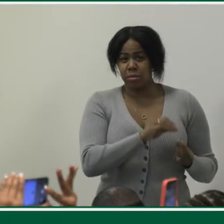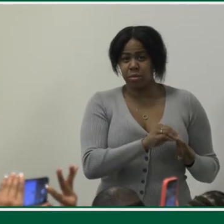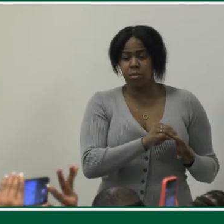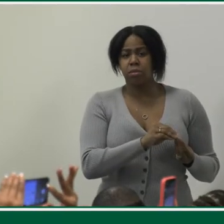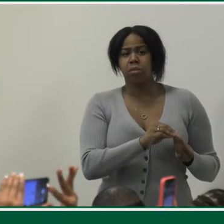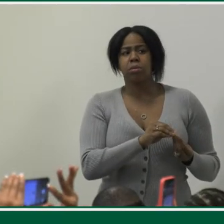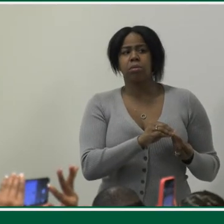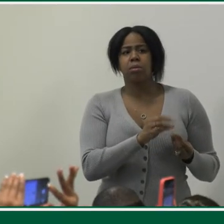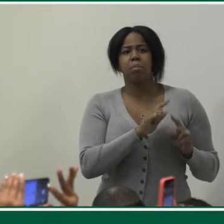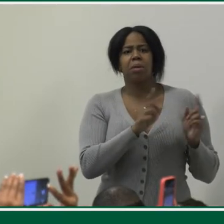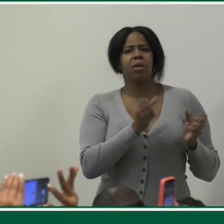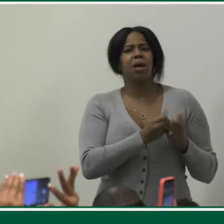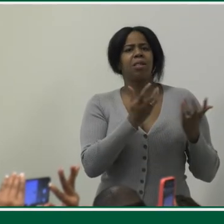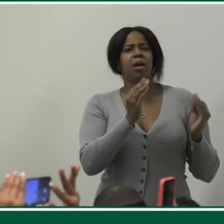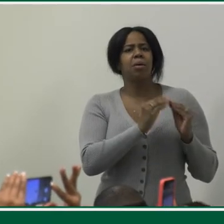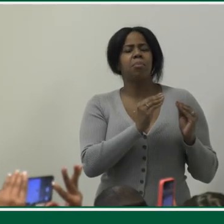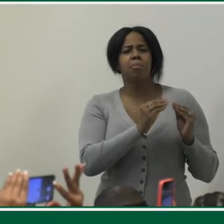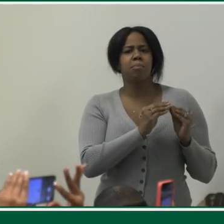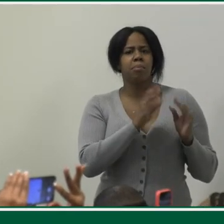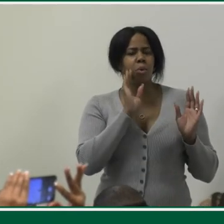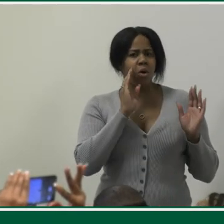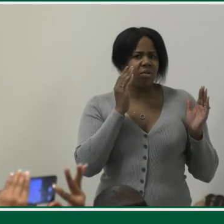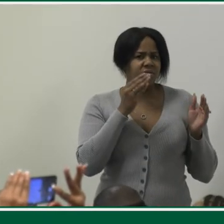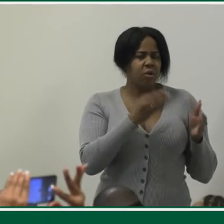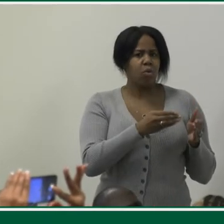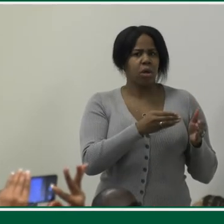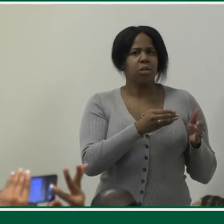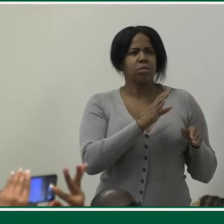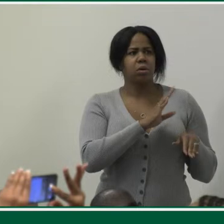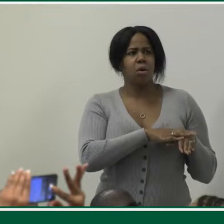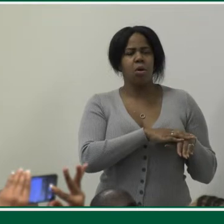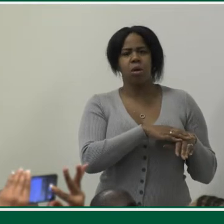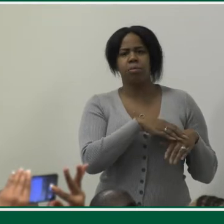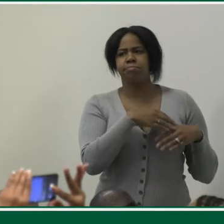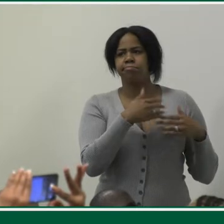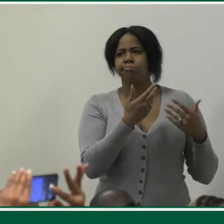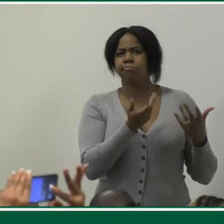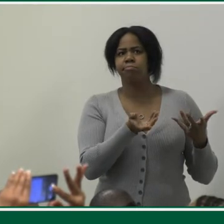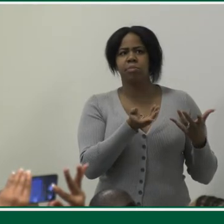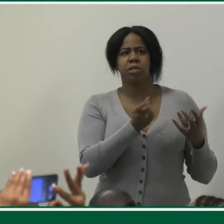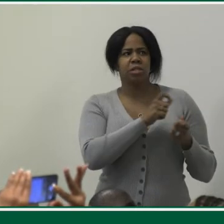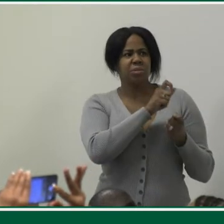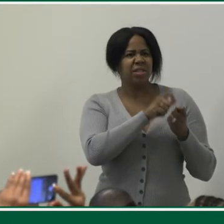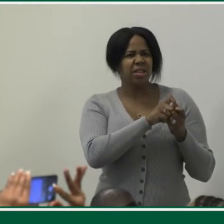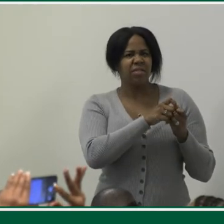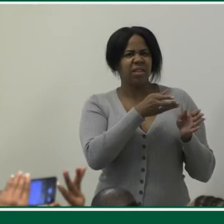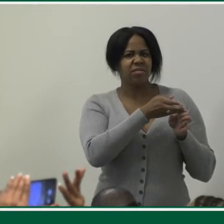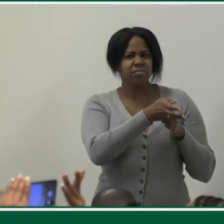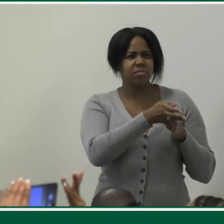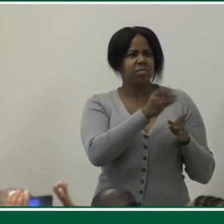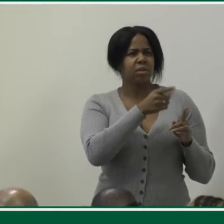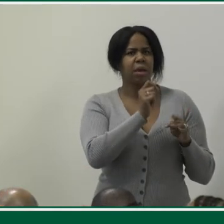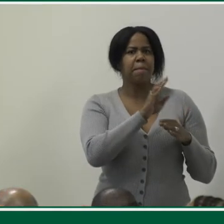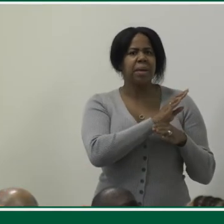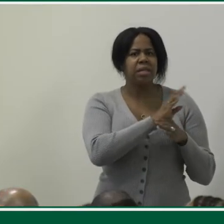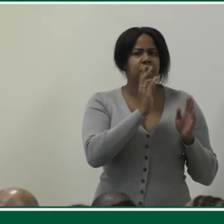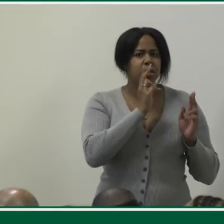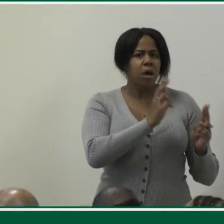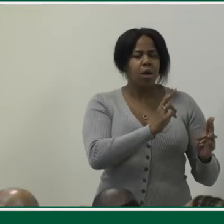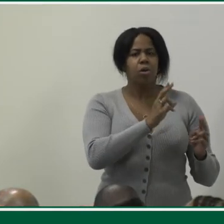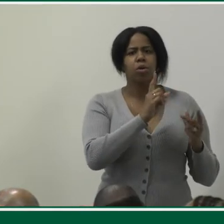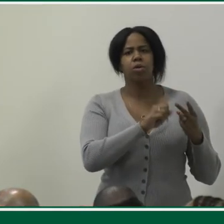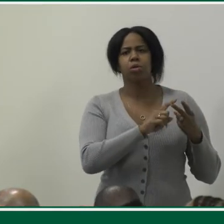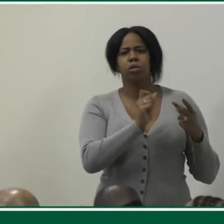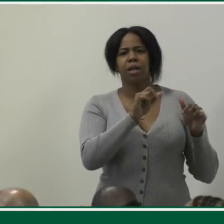they're much more narrowly tailored. Oftentimes, they're focused on a particular discipline, like a business honors program or